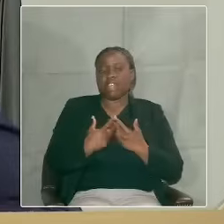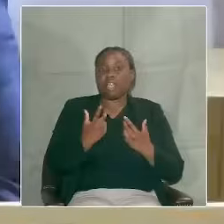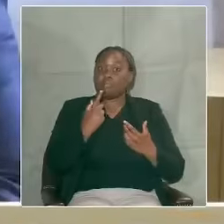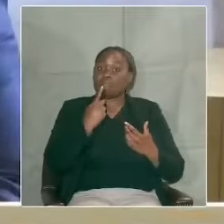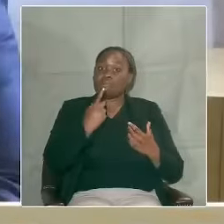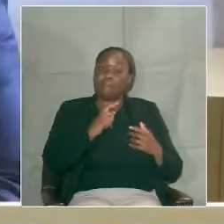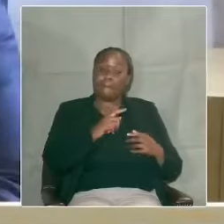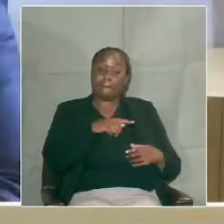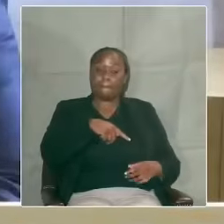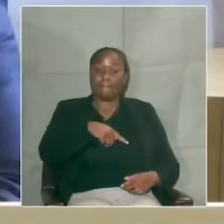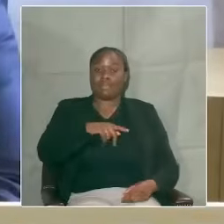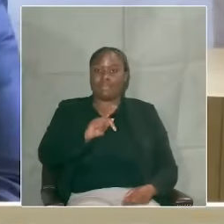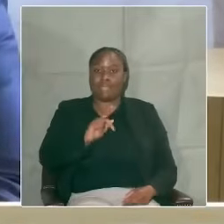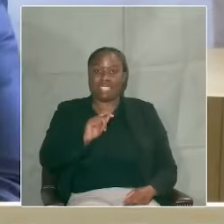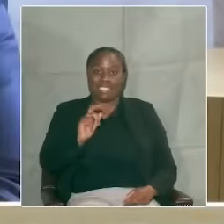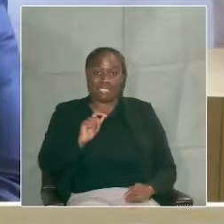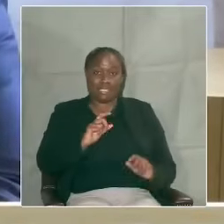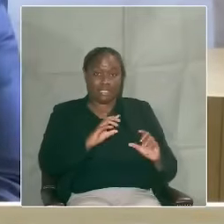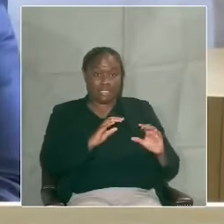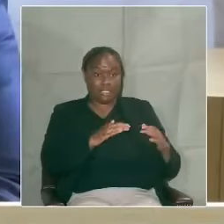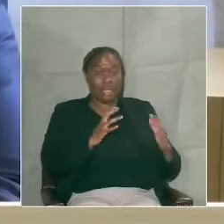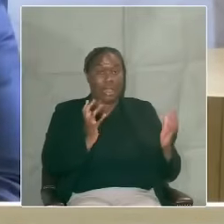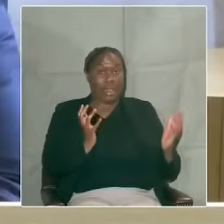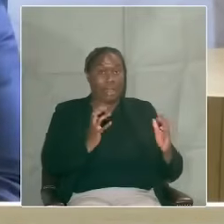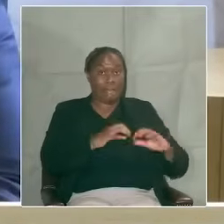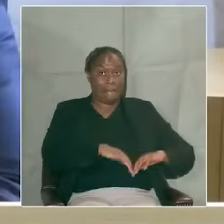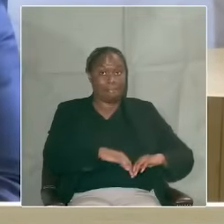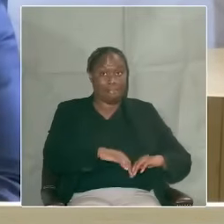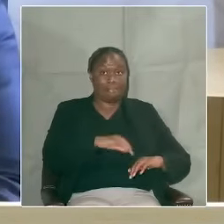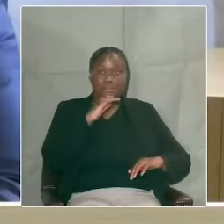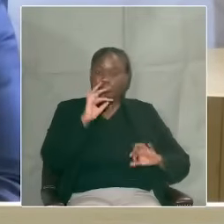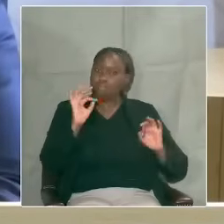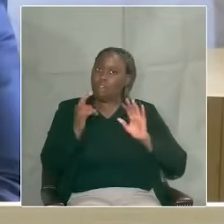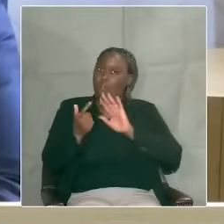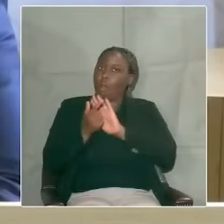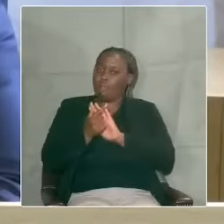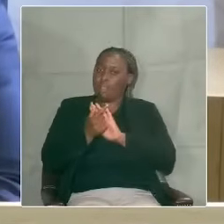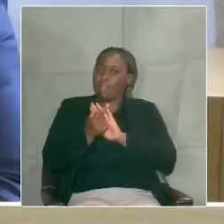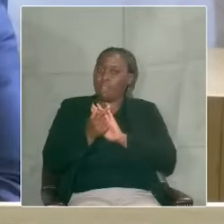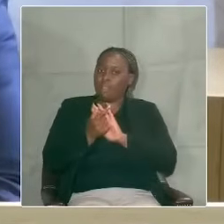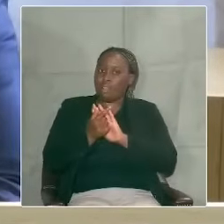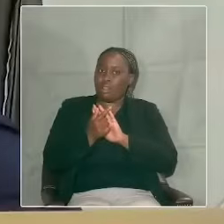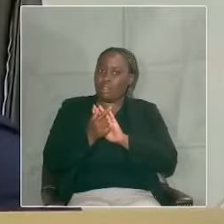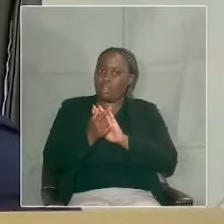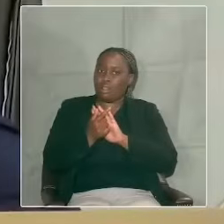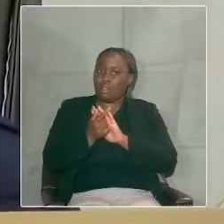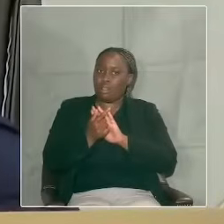Disband the PKTT, would that have been a lawful instruction, all things being equal?